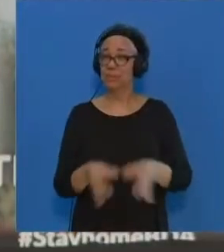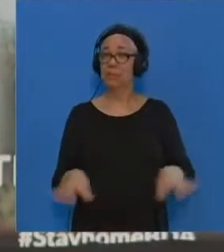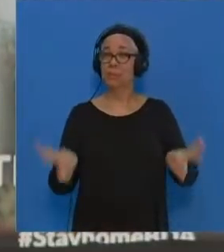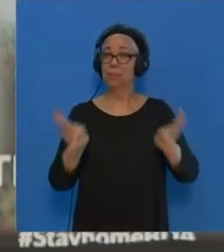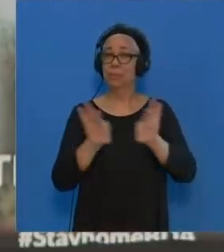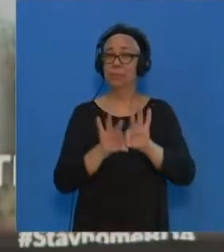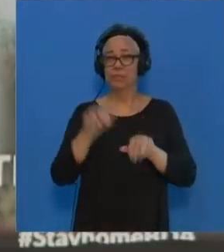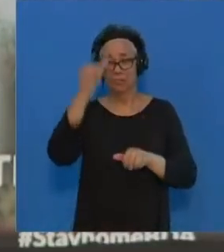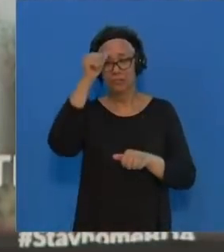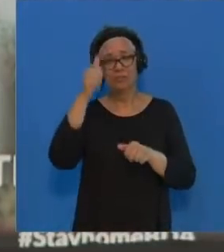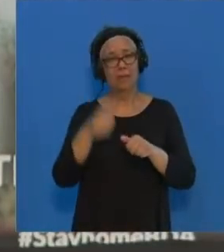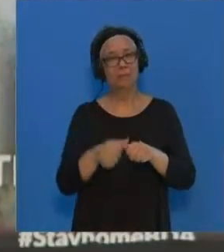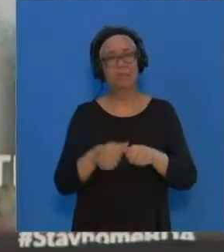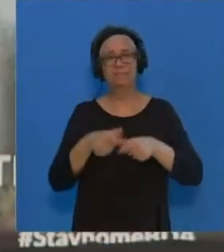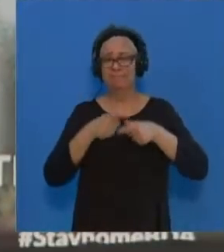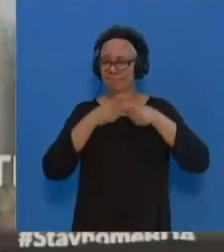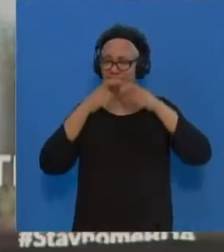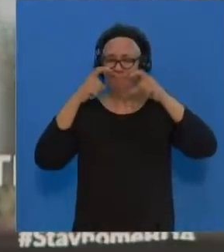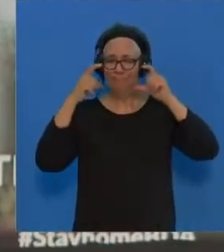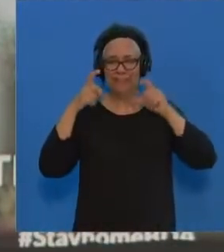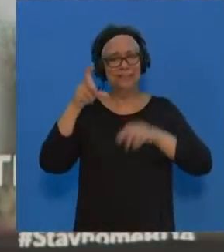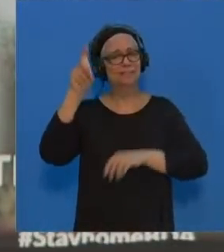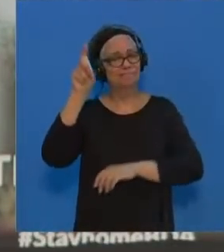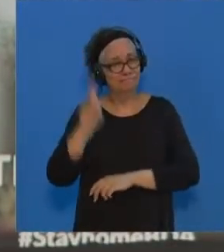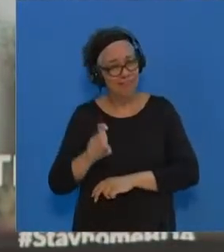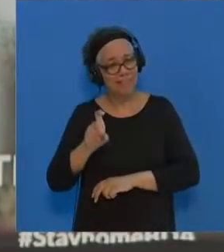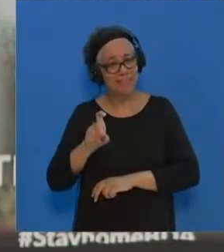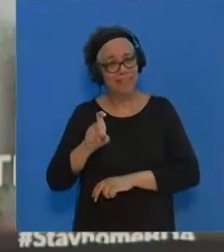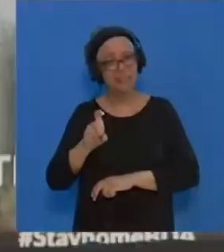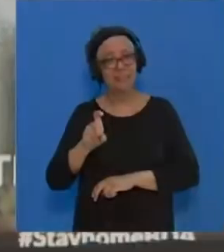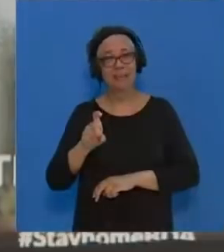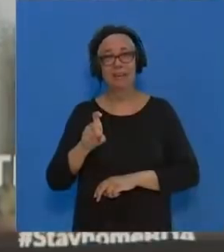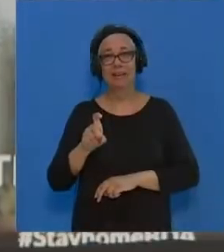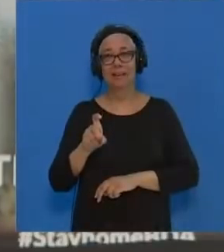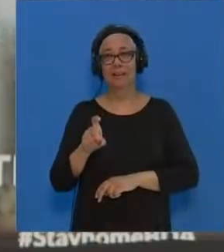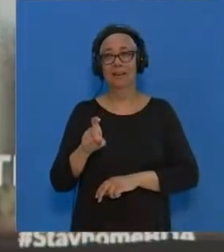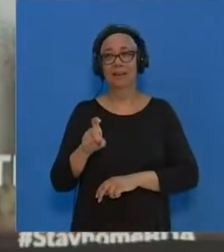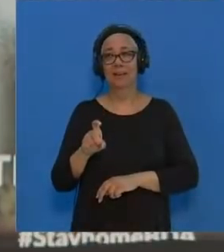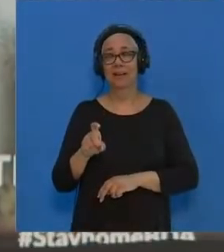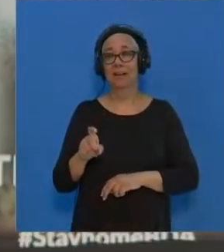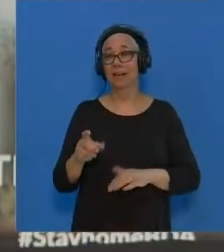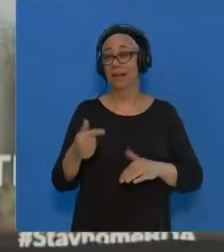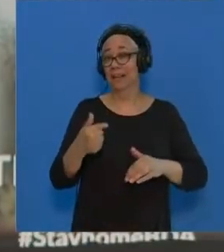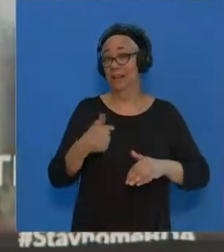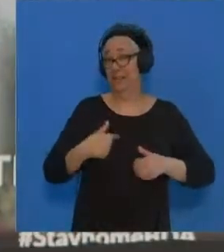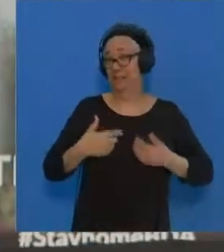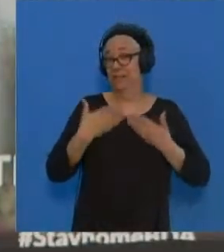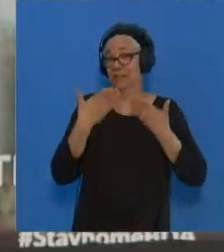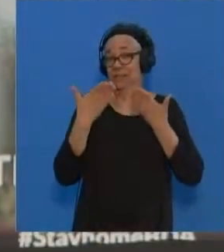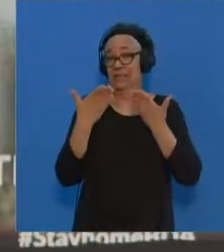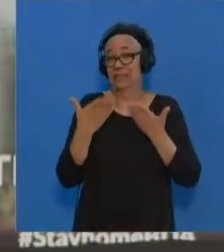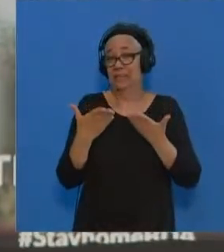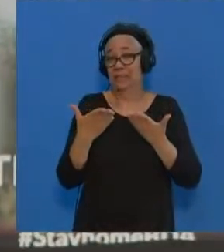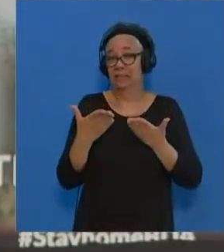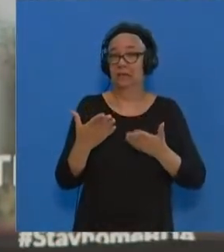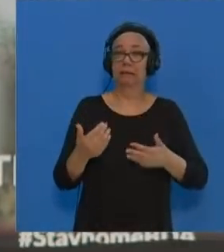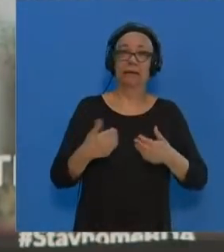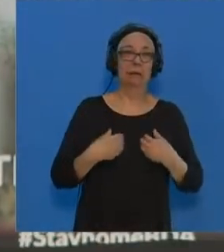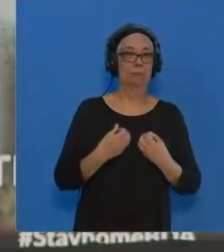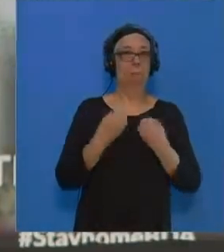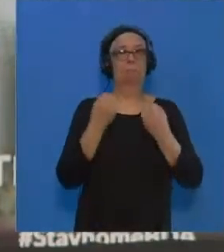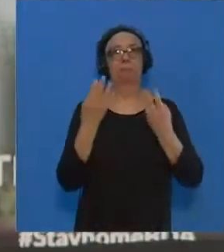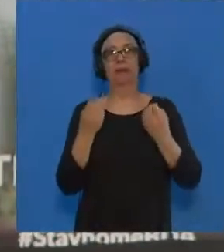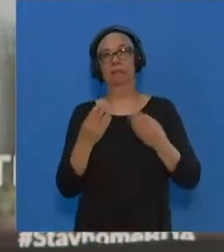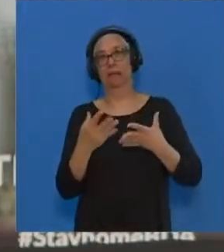that wearing your mask is essential. I have been given my own or had multiple versions